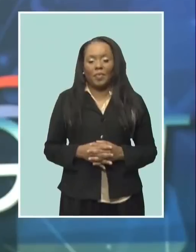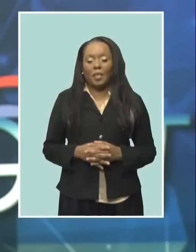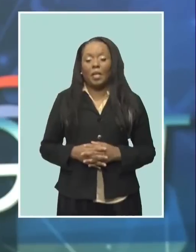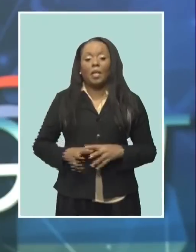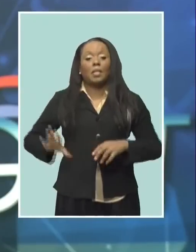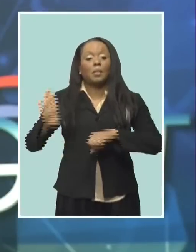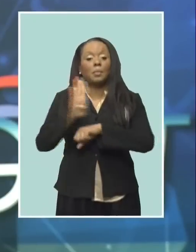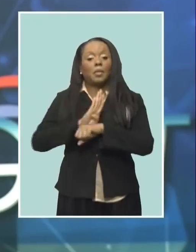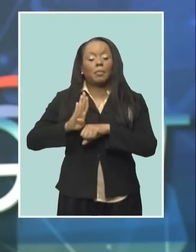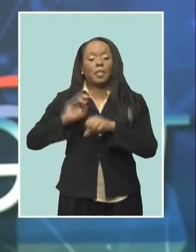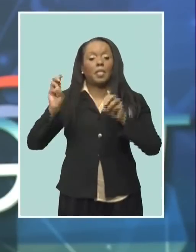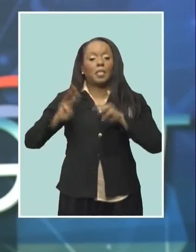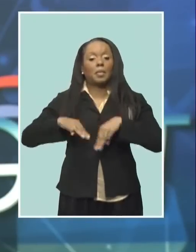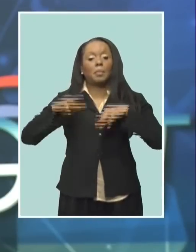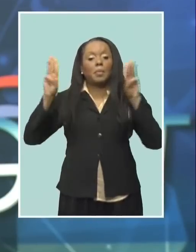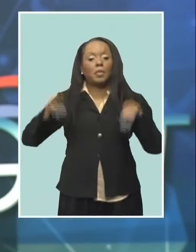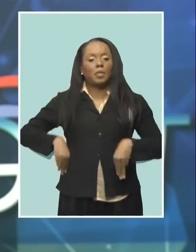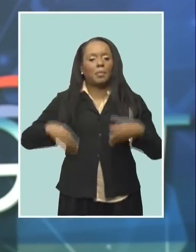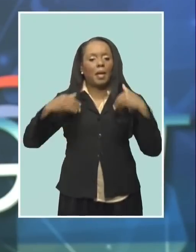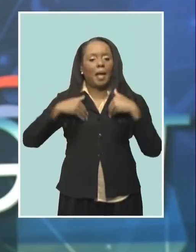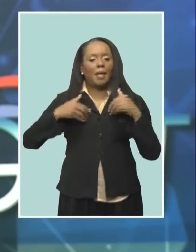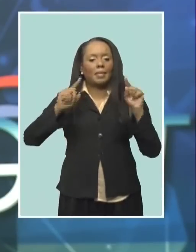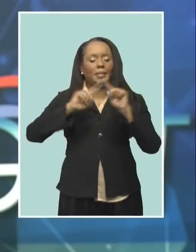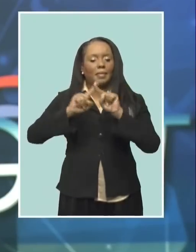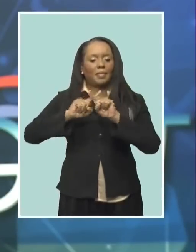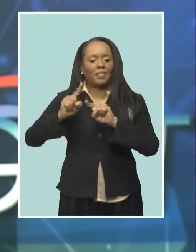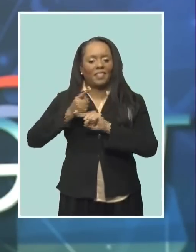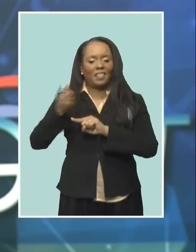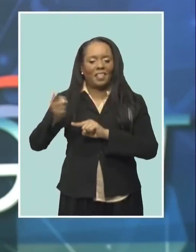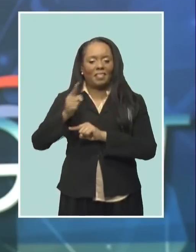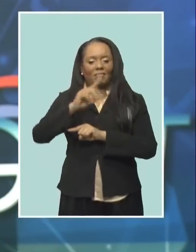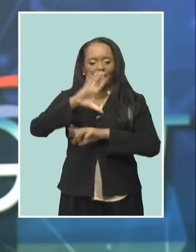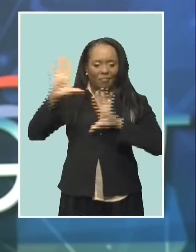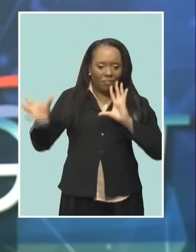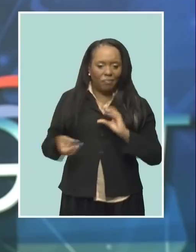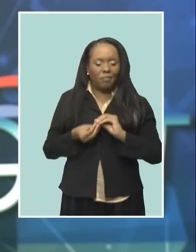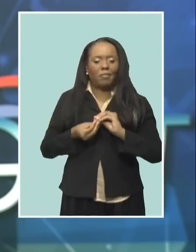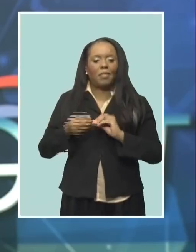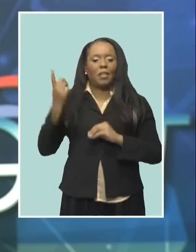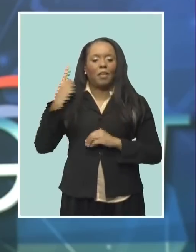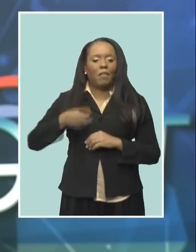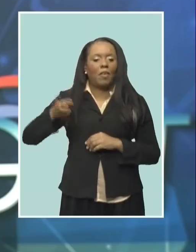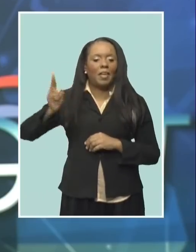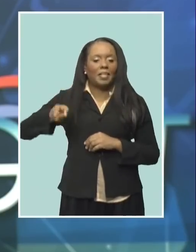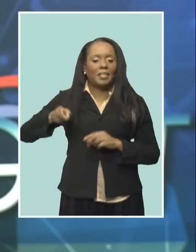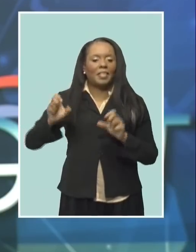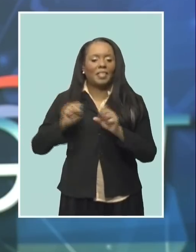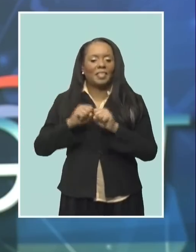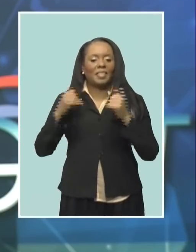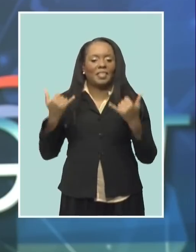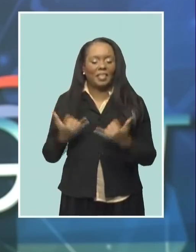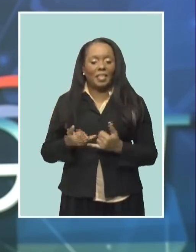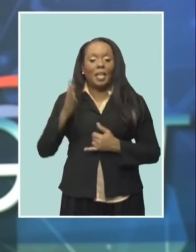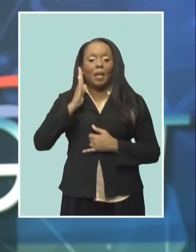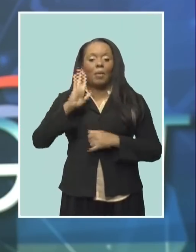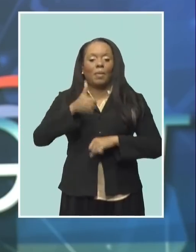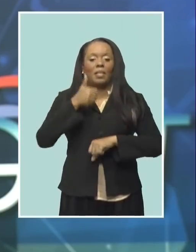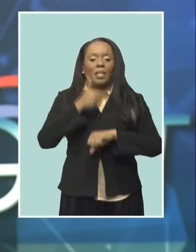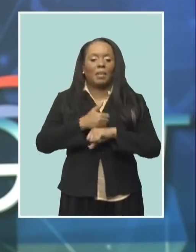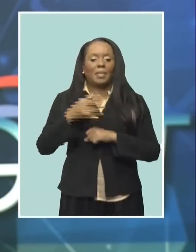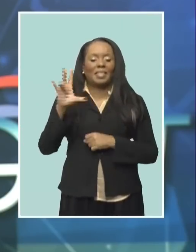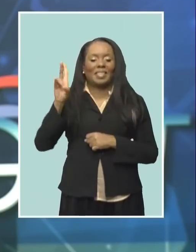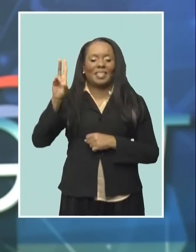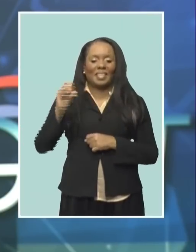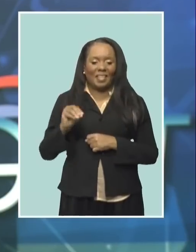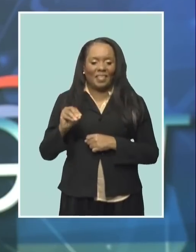A mirror, time machine, and map all rolled into one. That's how the Journal of the Barbados Museum and Historical Society